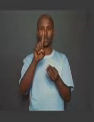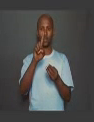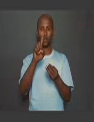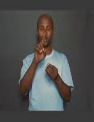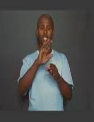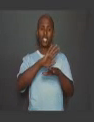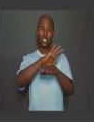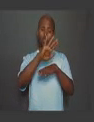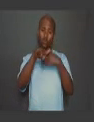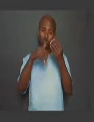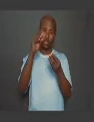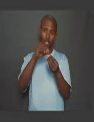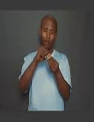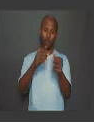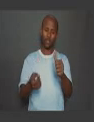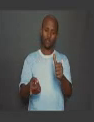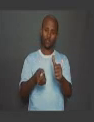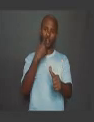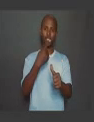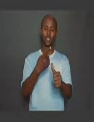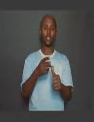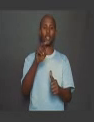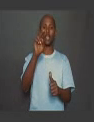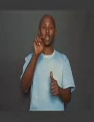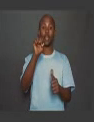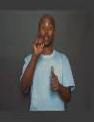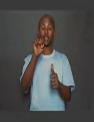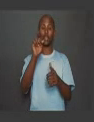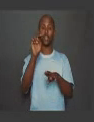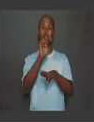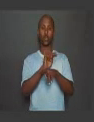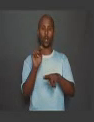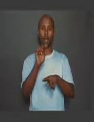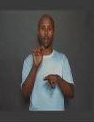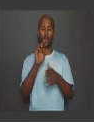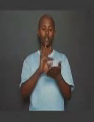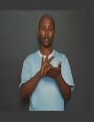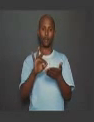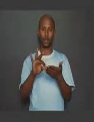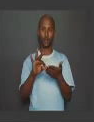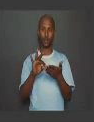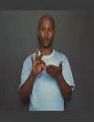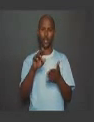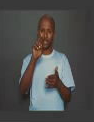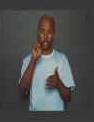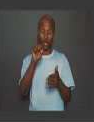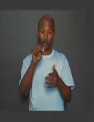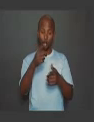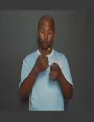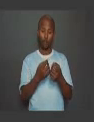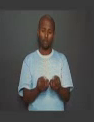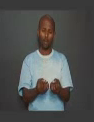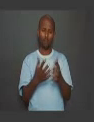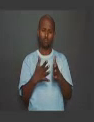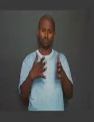the sum of the first n natural numbers. As n becomes